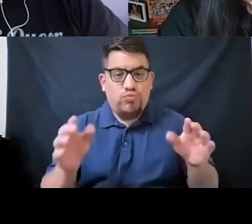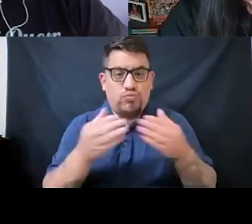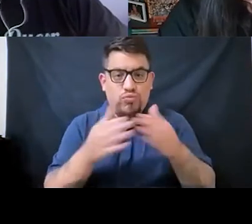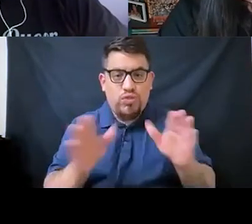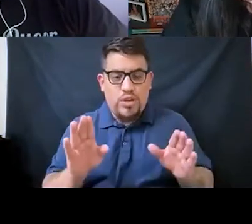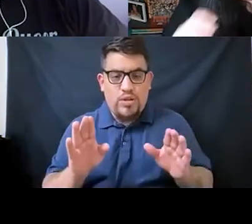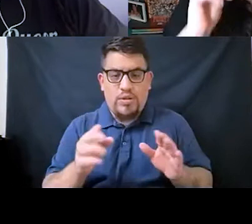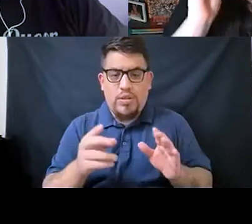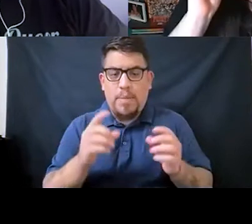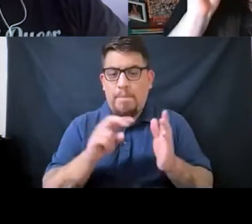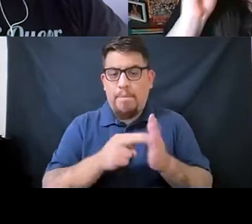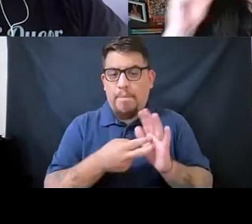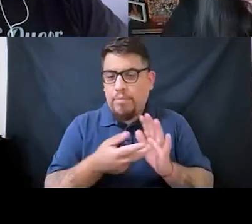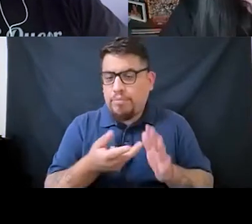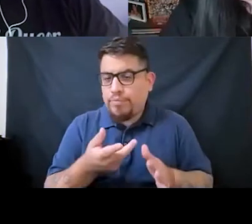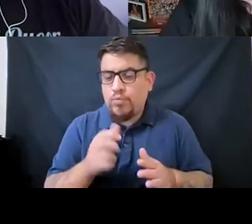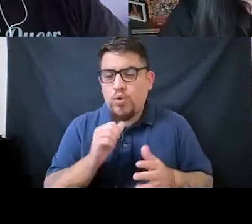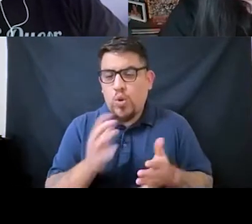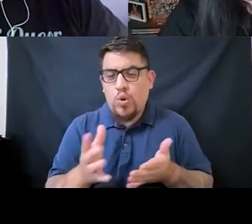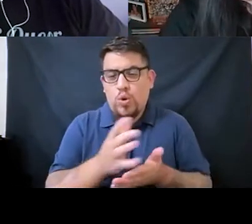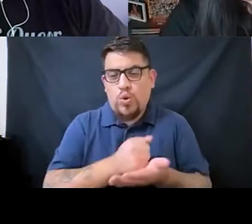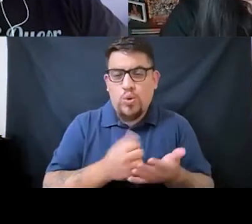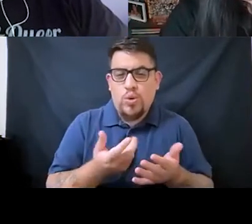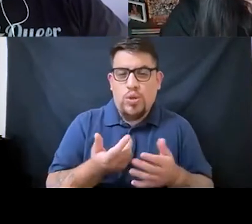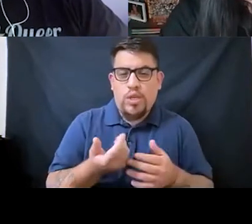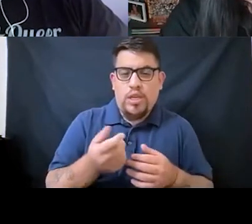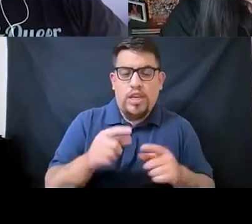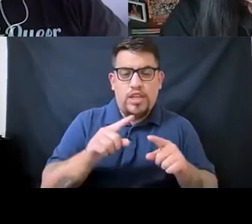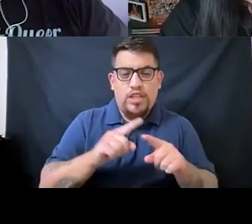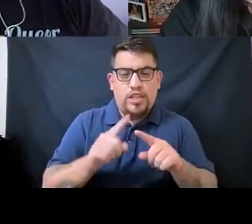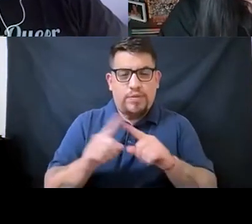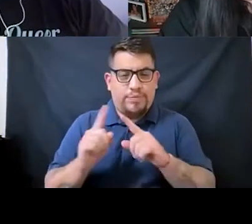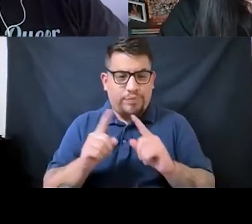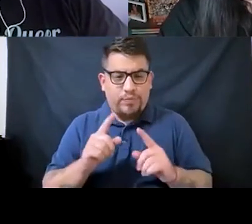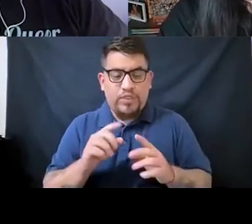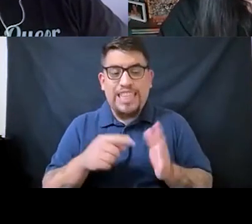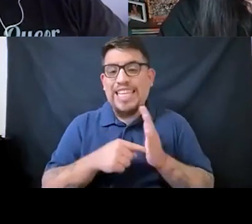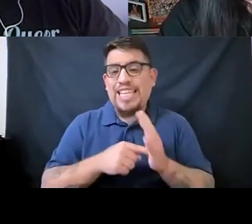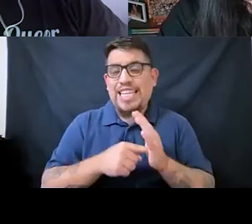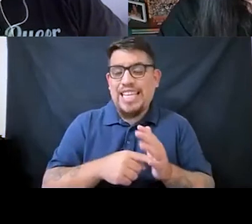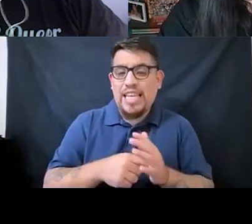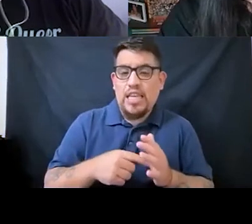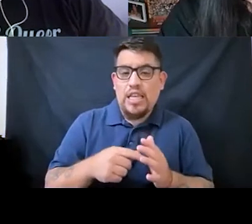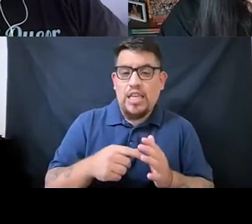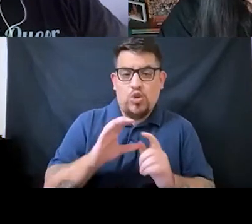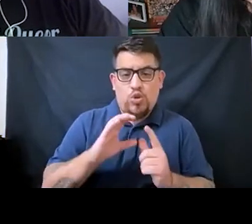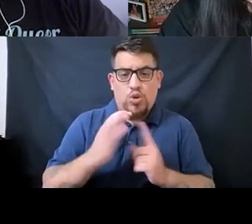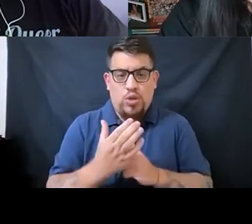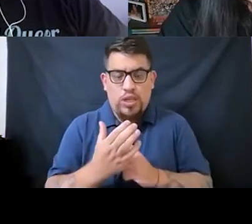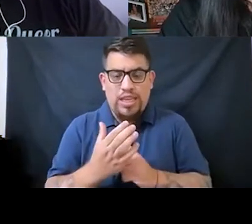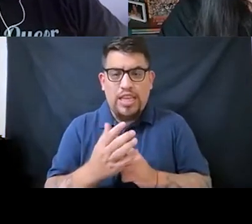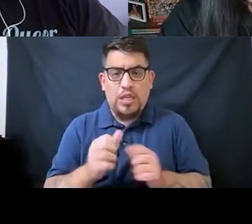people never encompasses all the variations and nuances. For example, in gainer culture, there are men who prefer to keep gaining